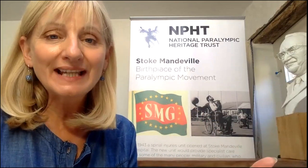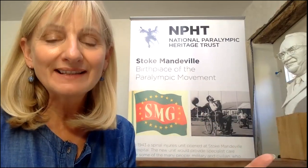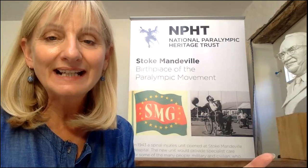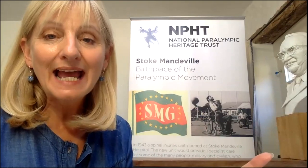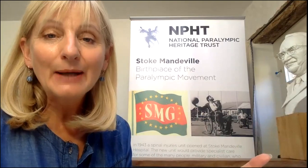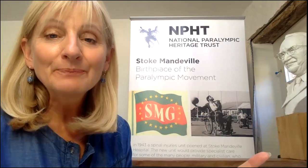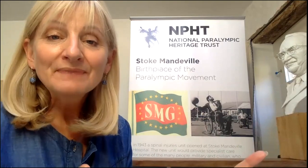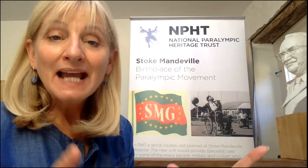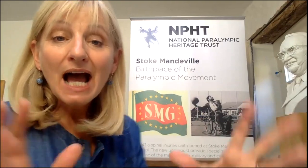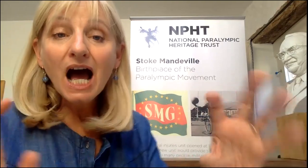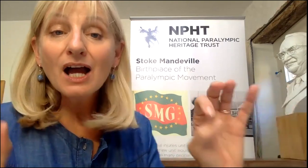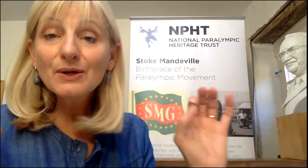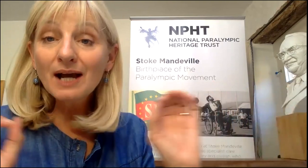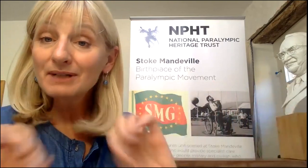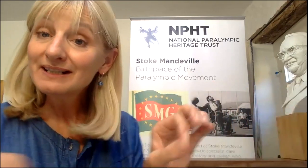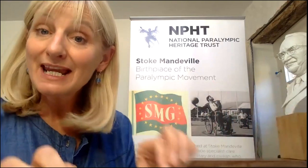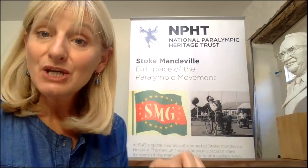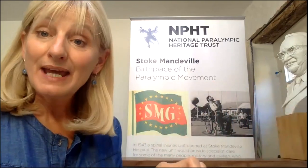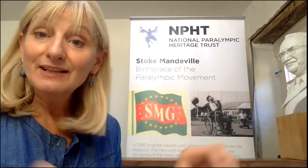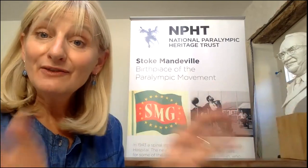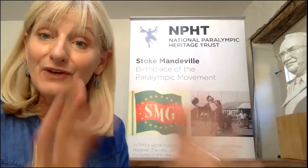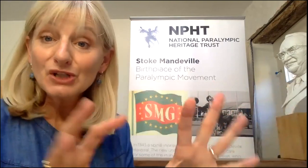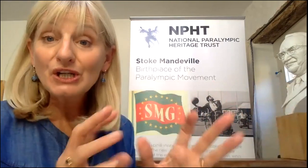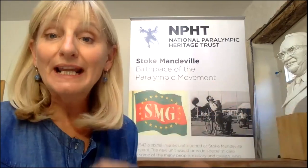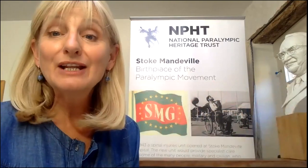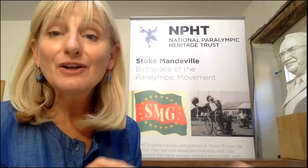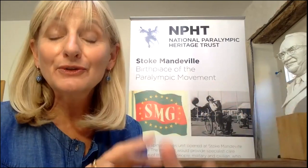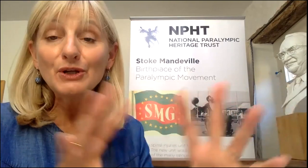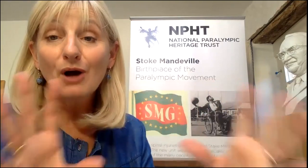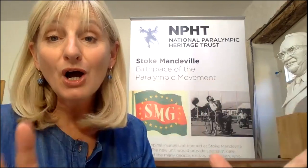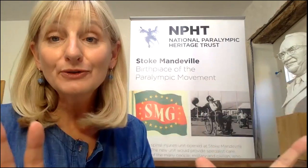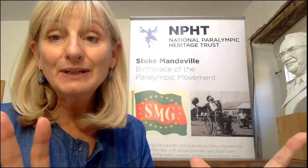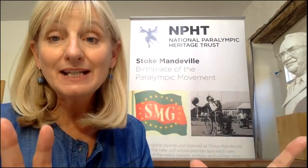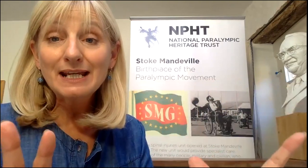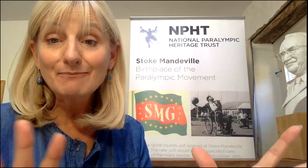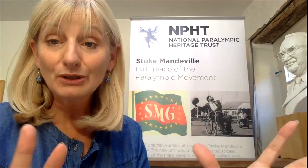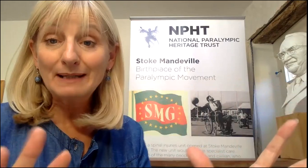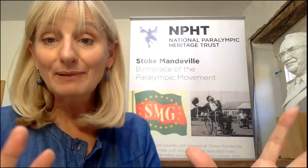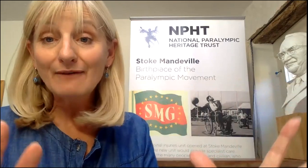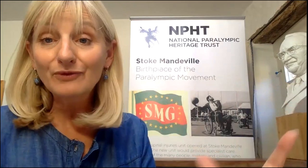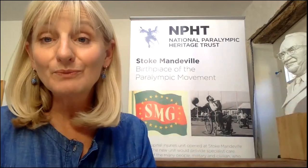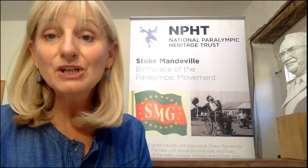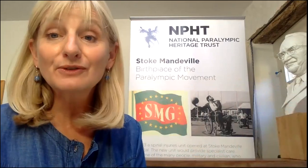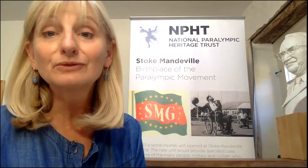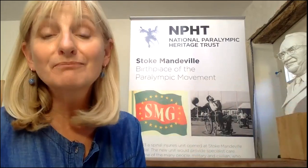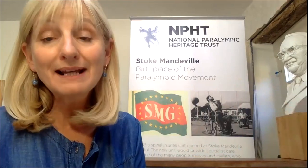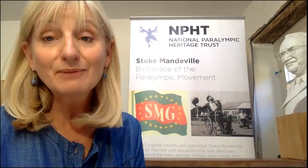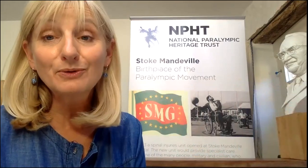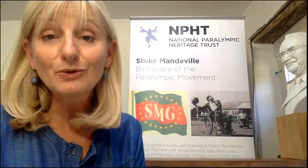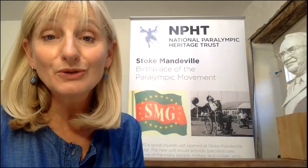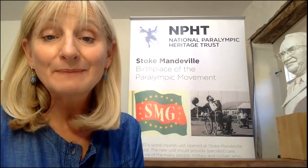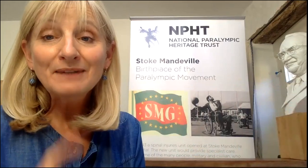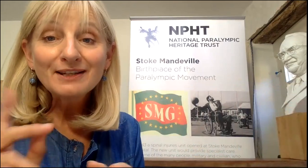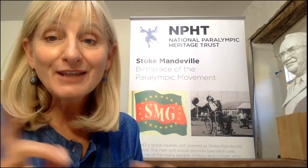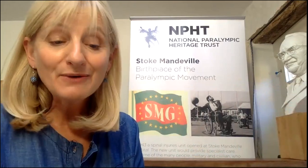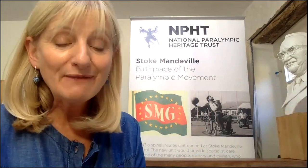Heritage Centre now, I'm going to take you in virtually through our 3D modelling platform, which is called